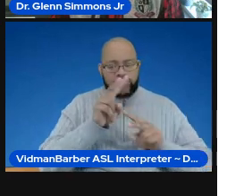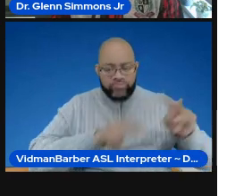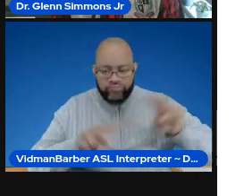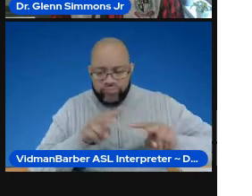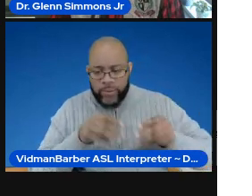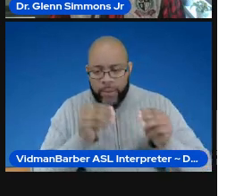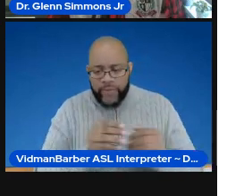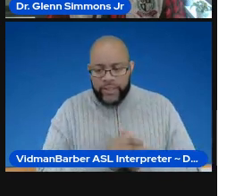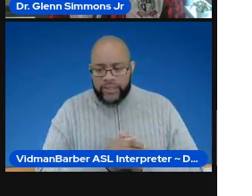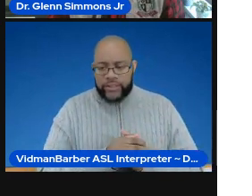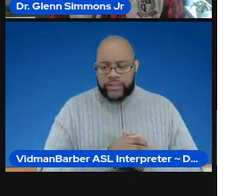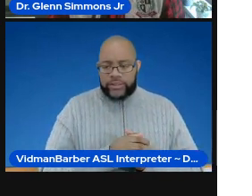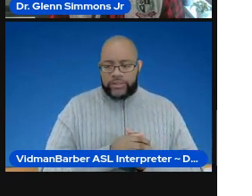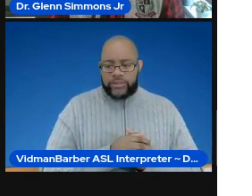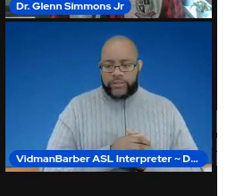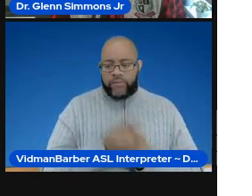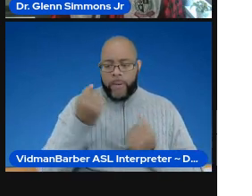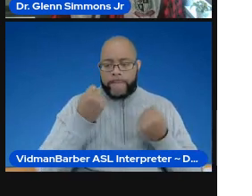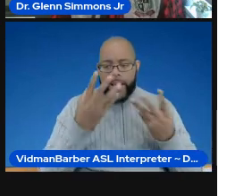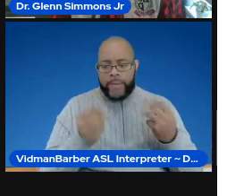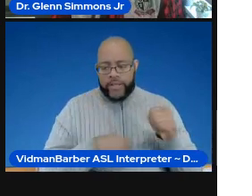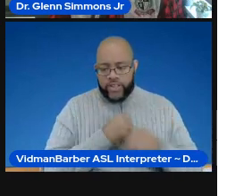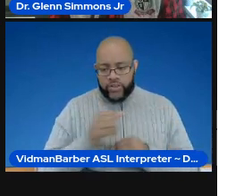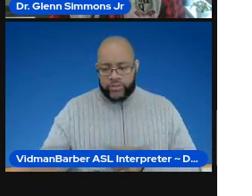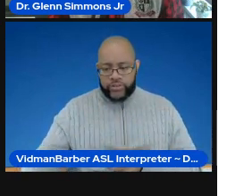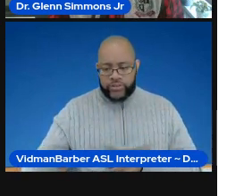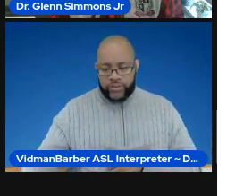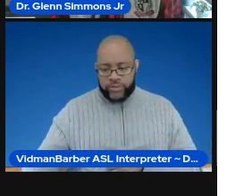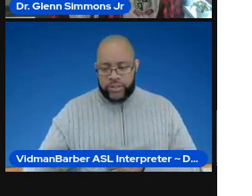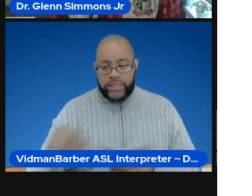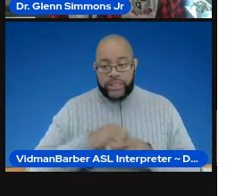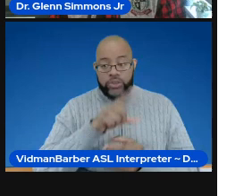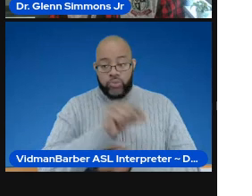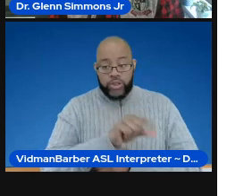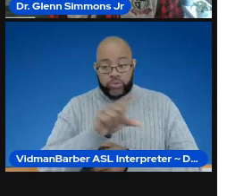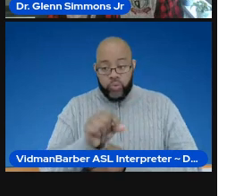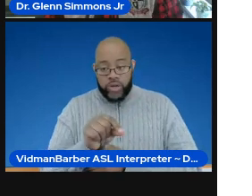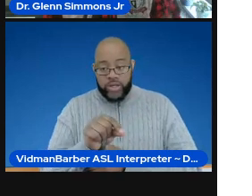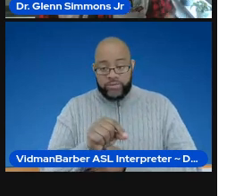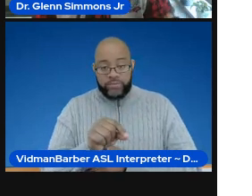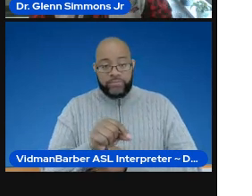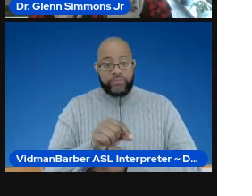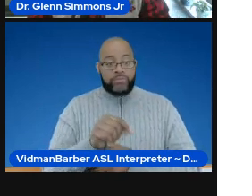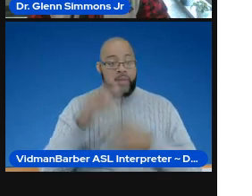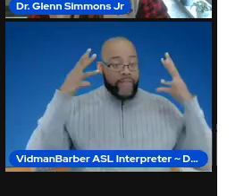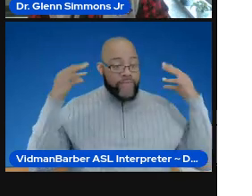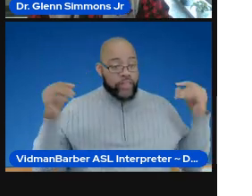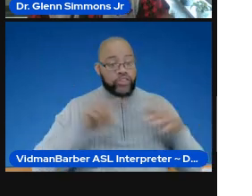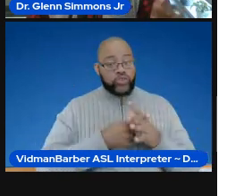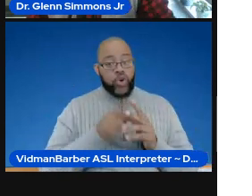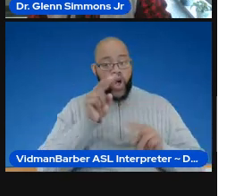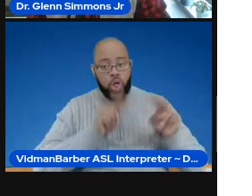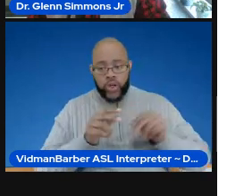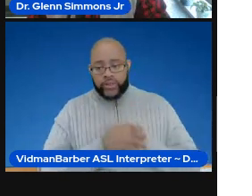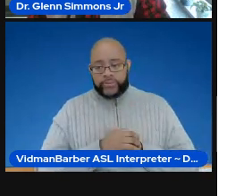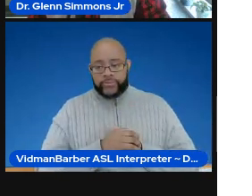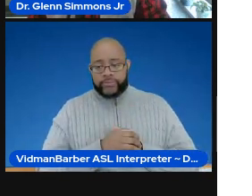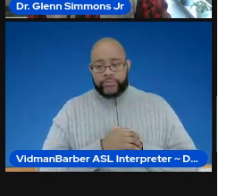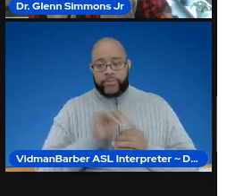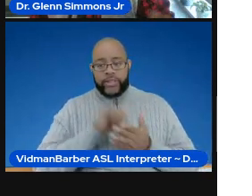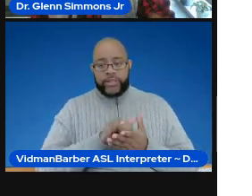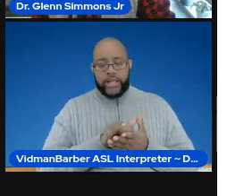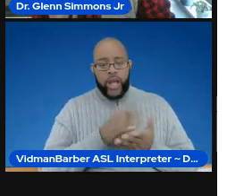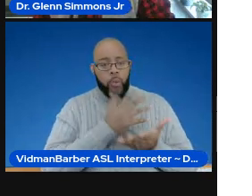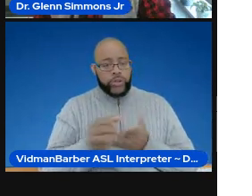polio vaccines for many, many years. And in 2020, in the Netherlands, a group had actually started looking at the municipal